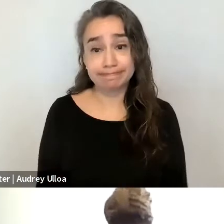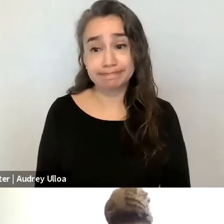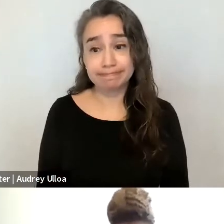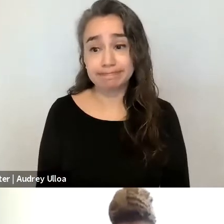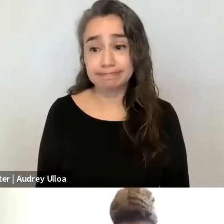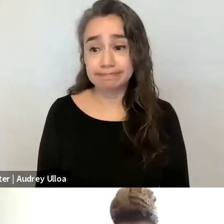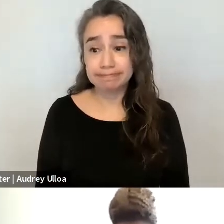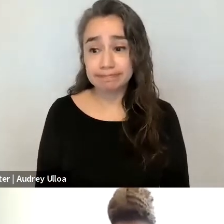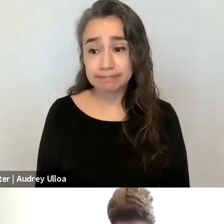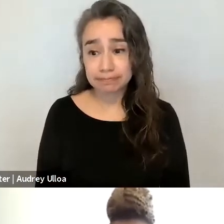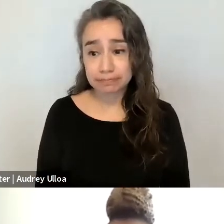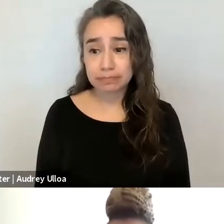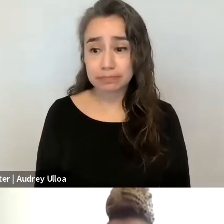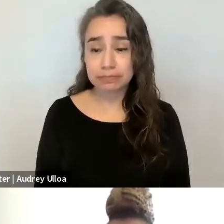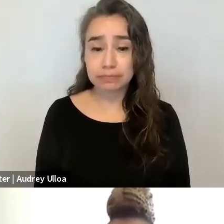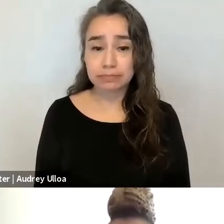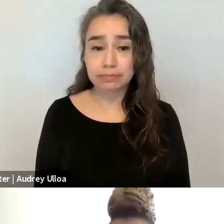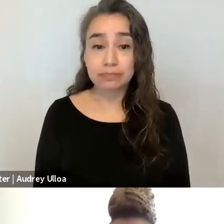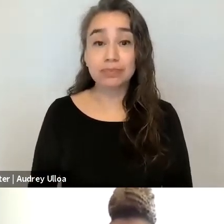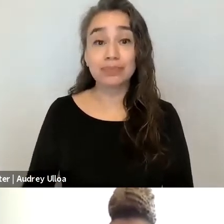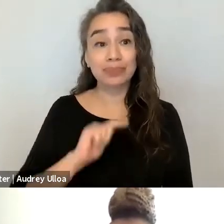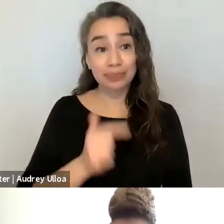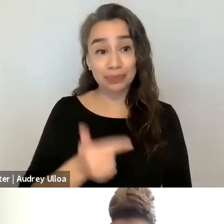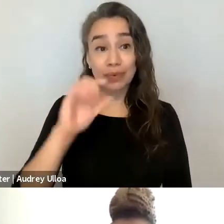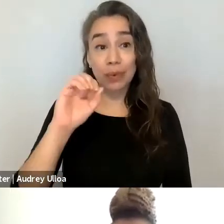Okay, great. Omar?